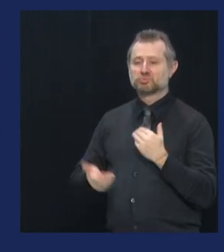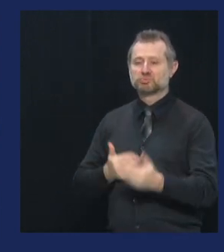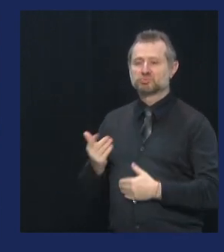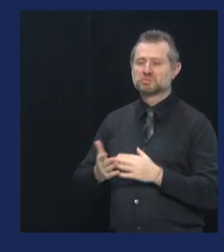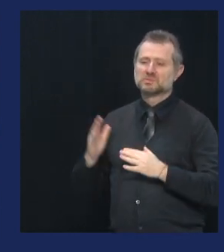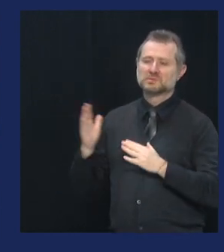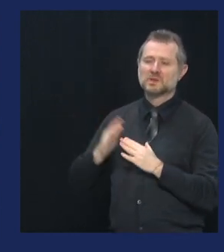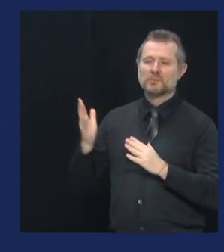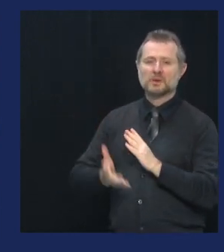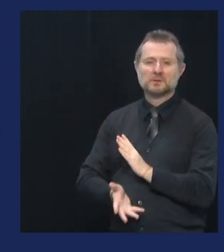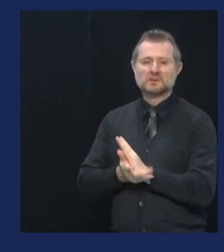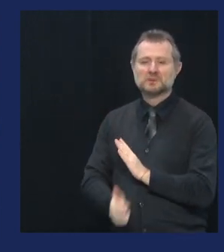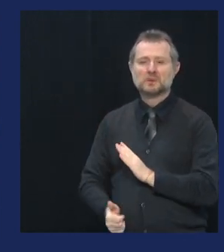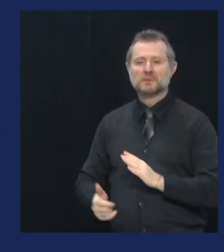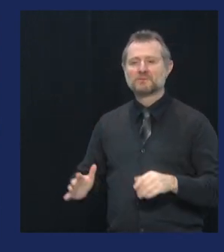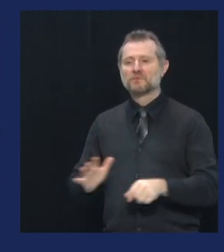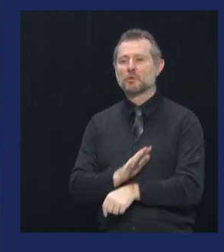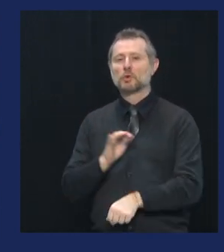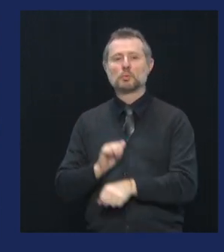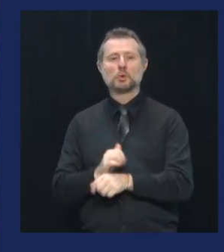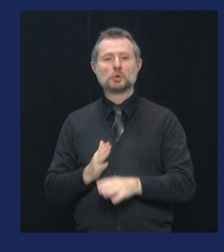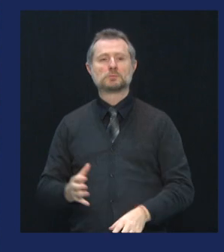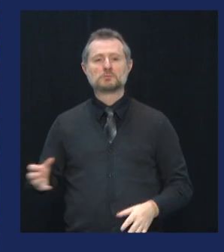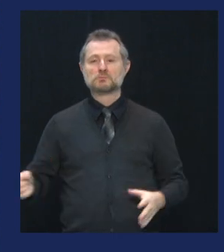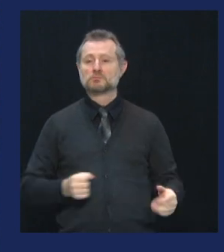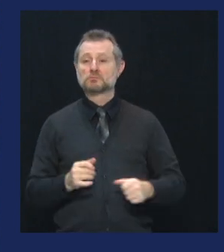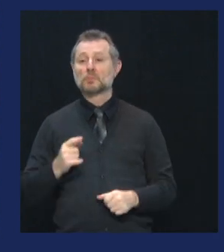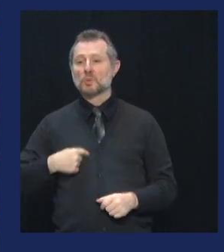build 150 of these